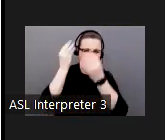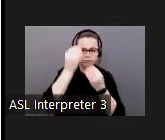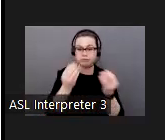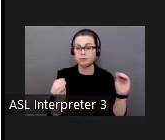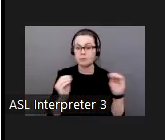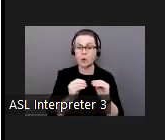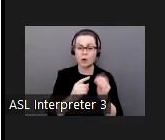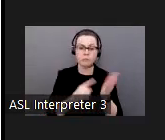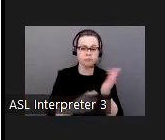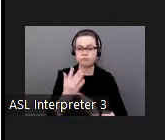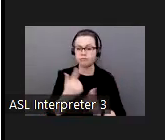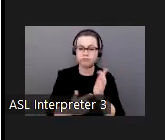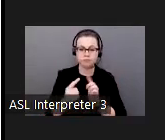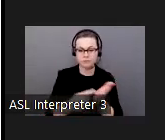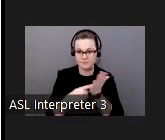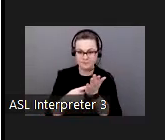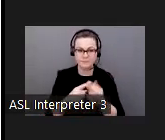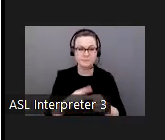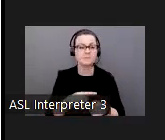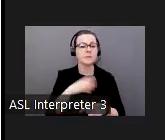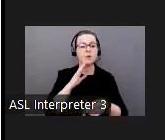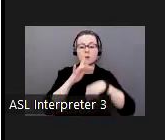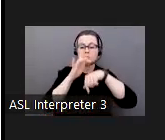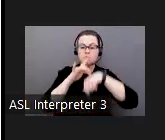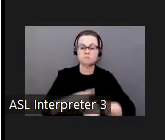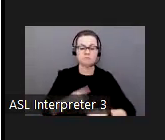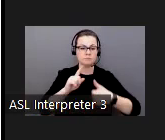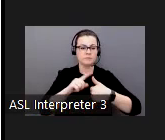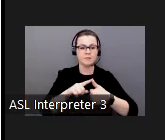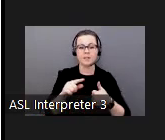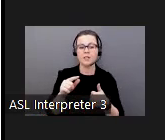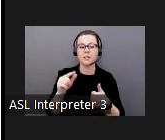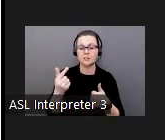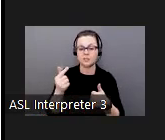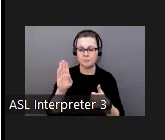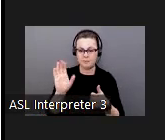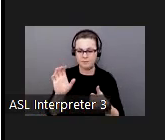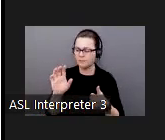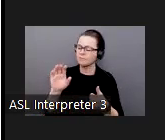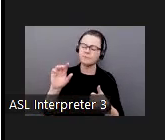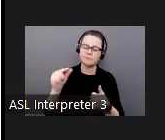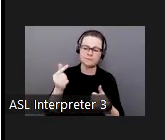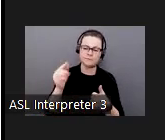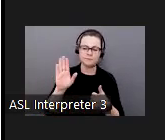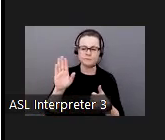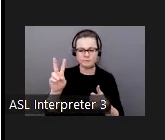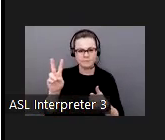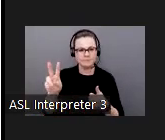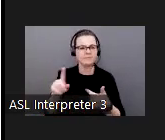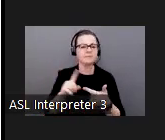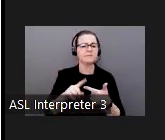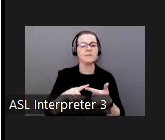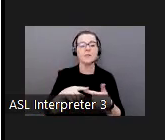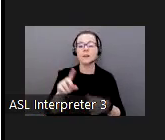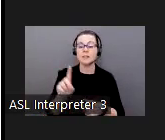going to cover a few things. I want to talk about gender-based violence. I want to talk about domestic violence. I want to talk about ageism and the